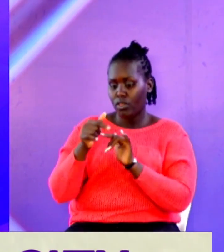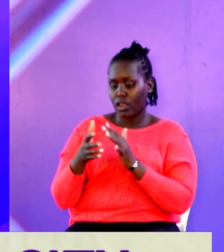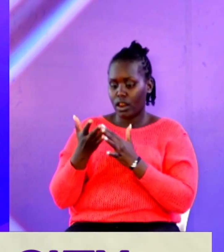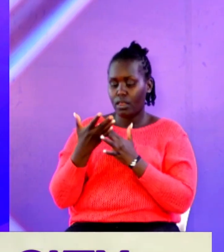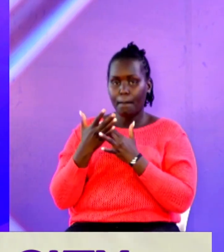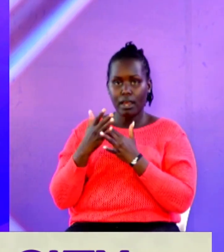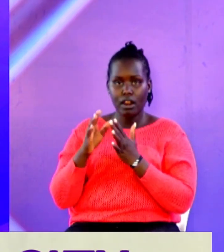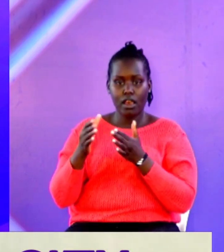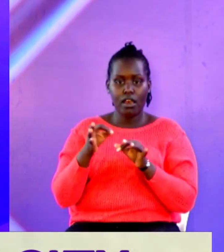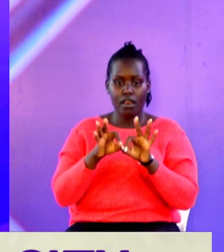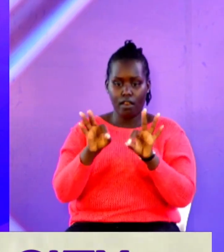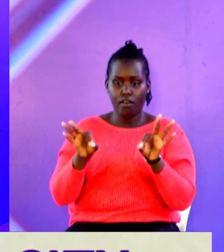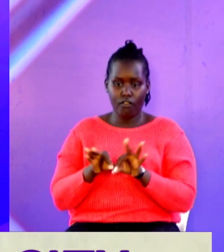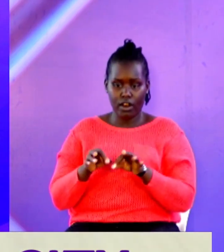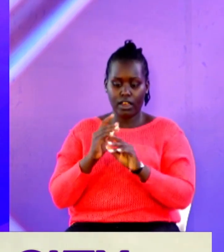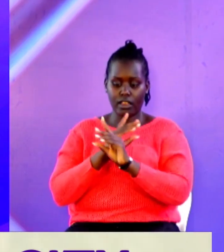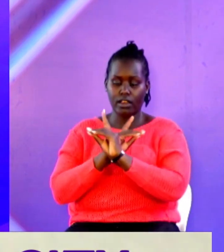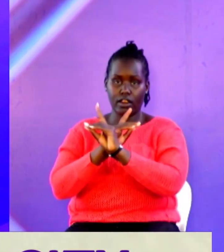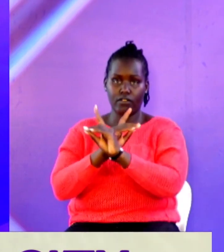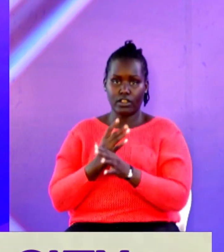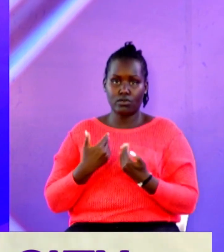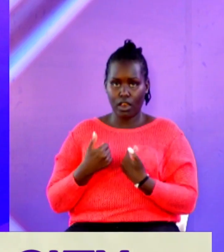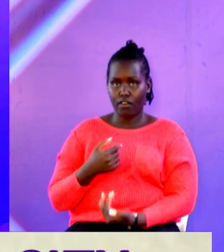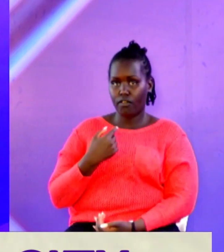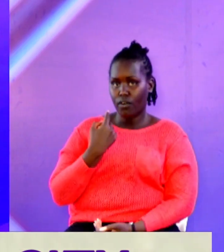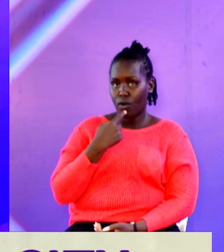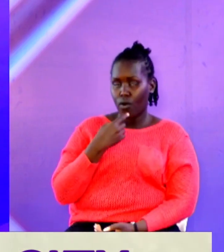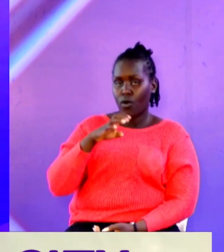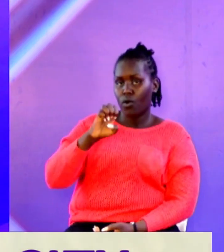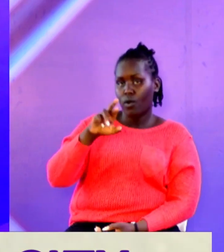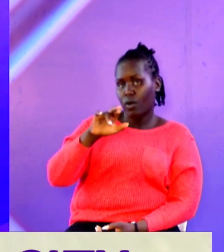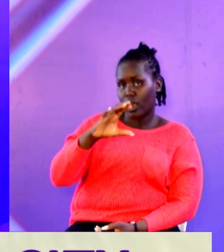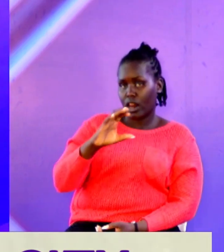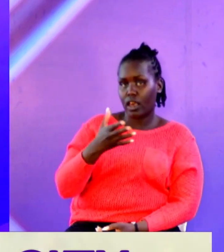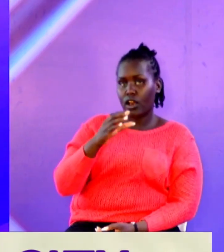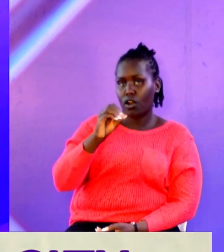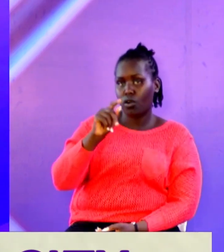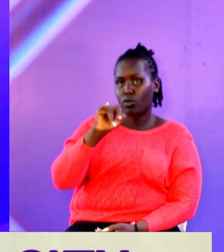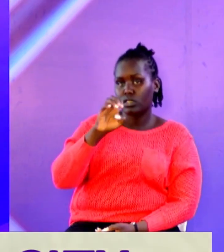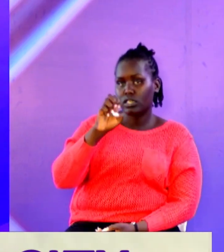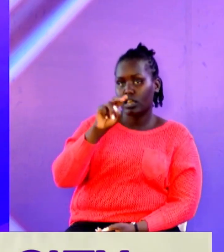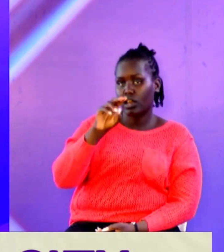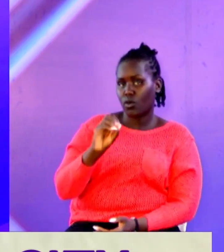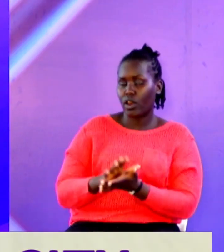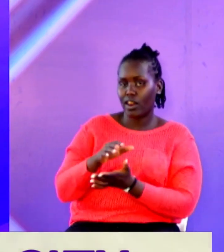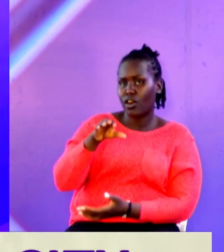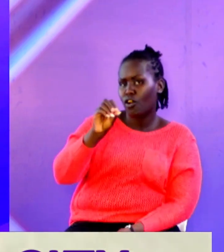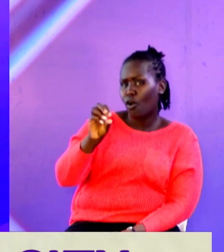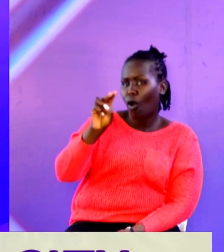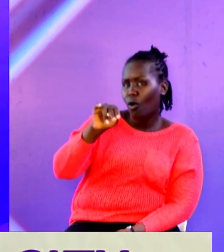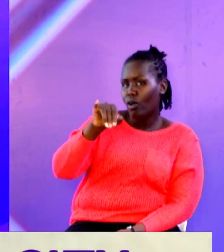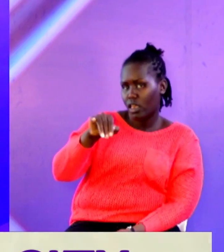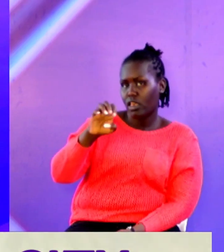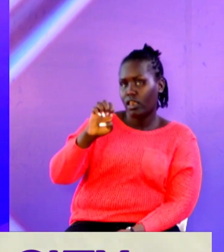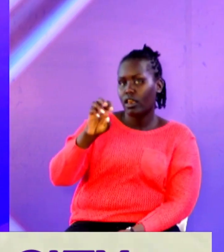have, in the defense, let's have Omurwa and Eric Otieno, then Oyembe. Of course, at the right back, we